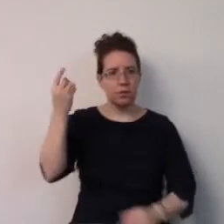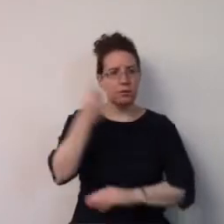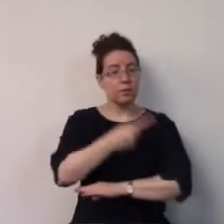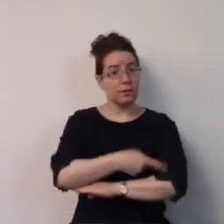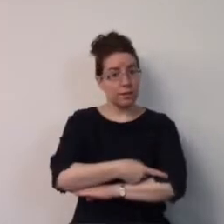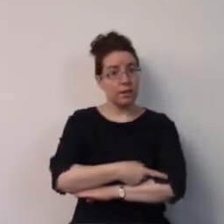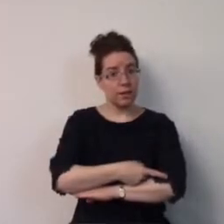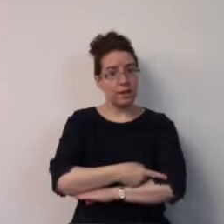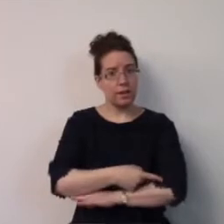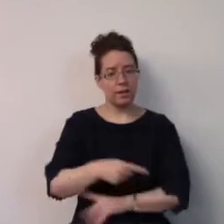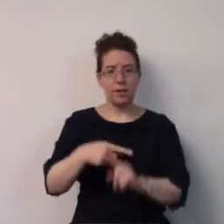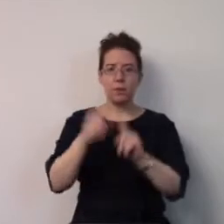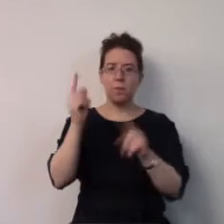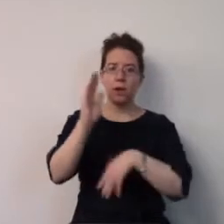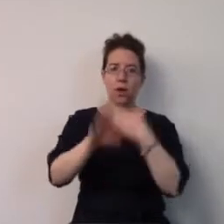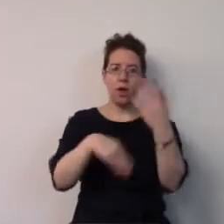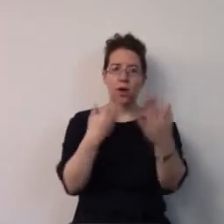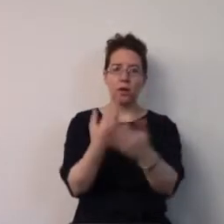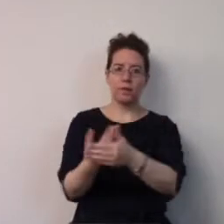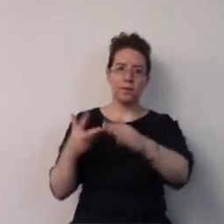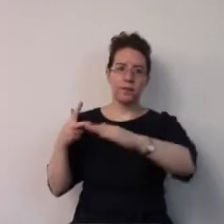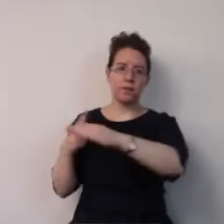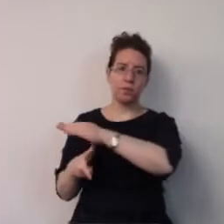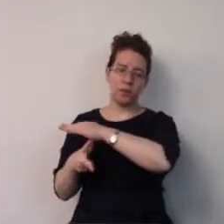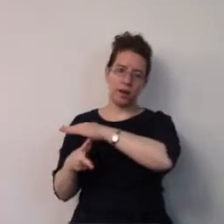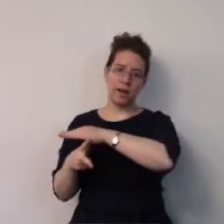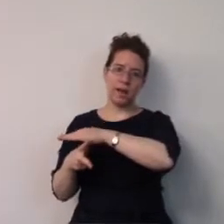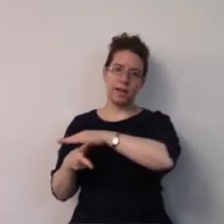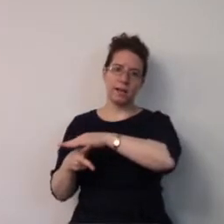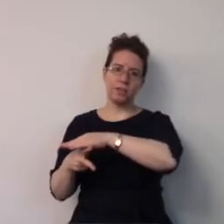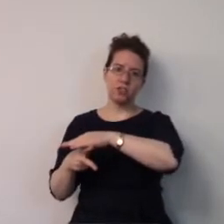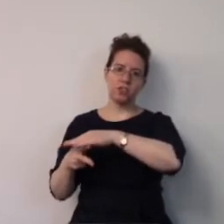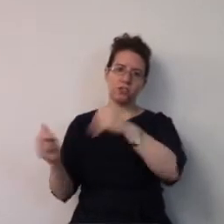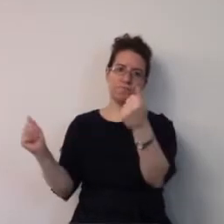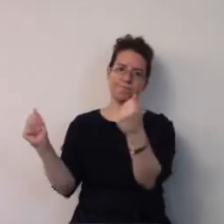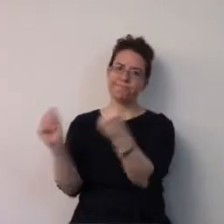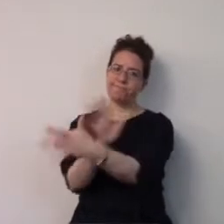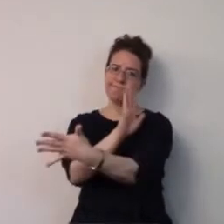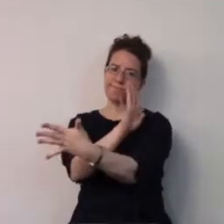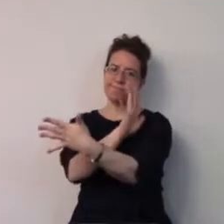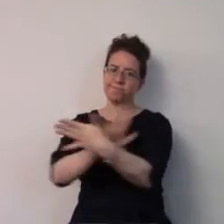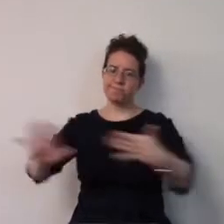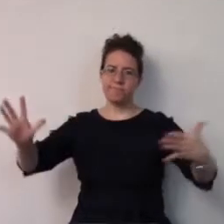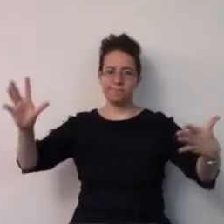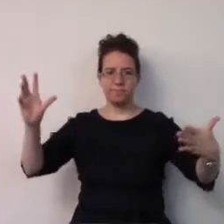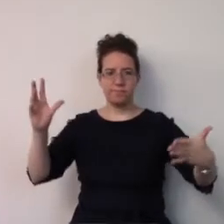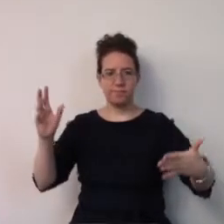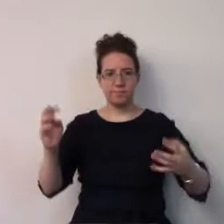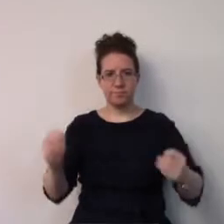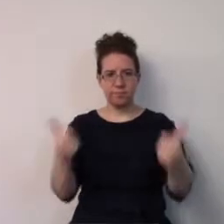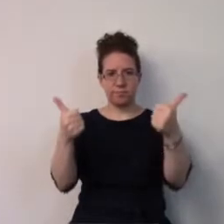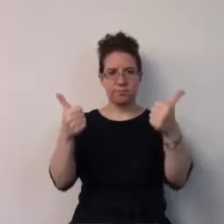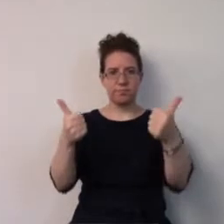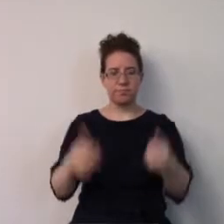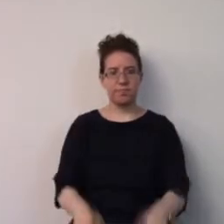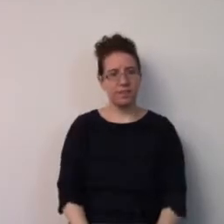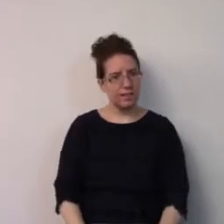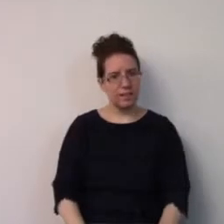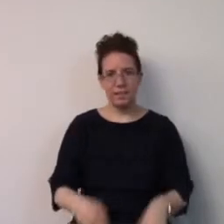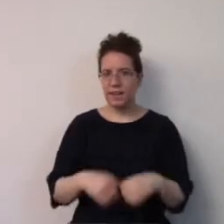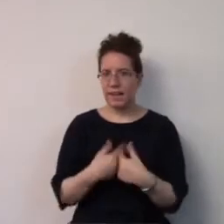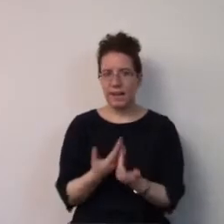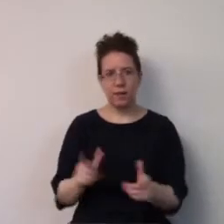Just like that. That's the way life is. Yeah. Uh-huh. Here. There is nothing secure in this